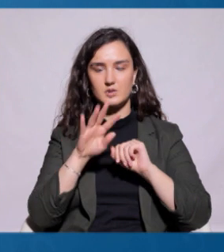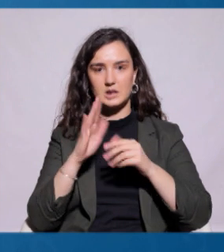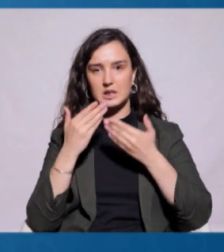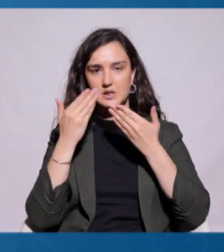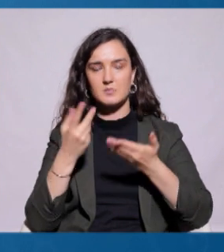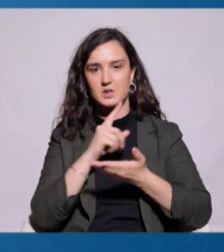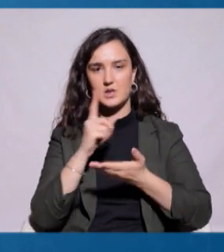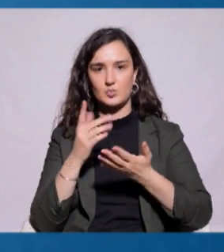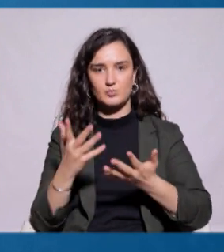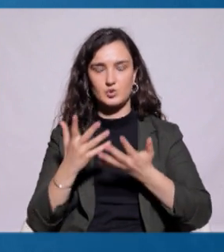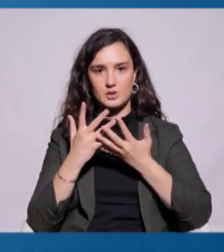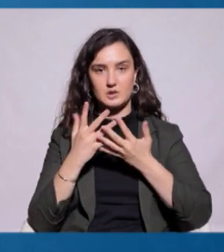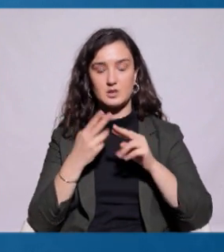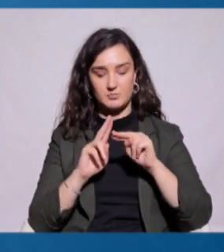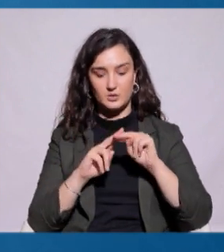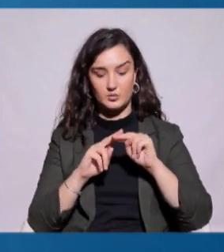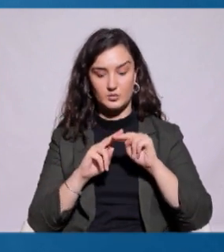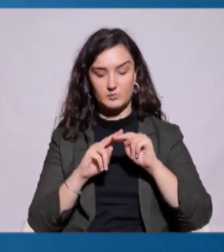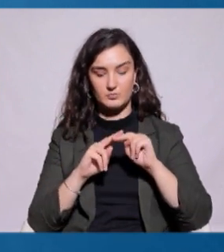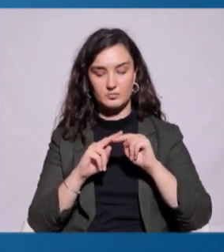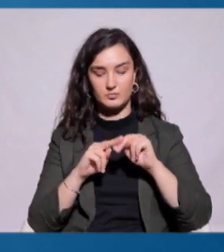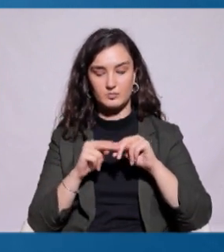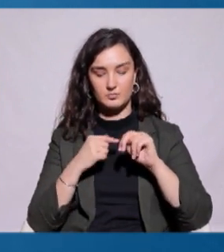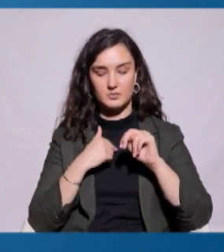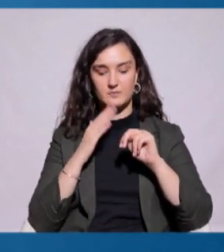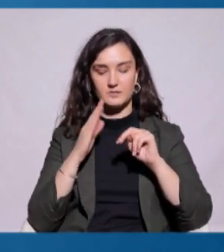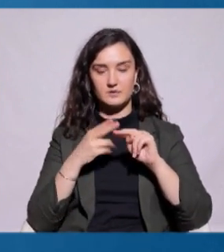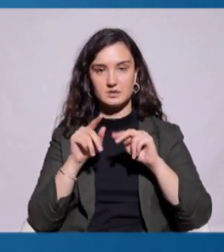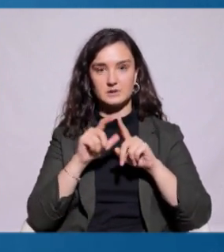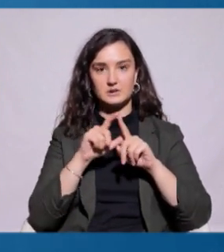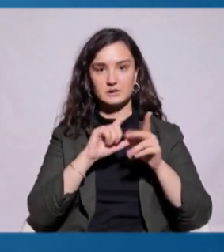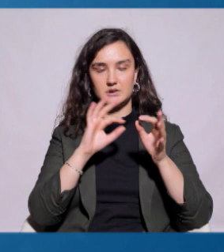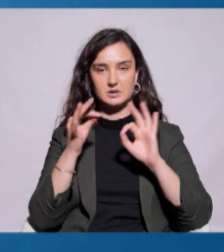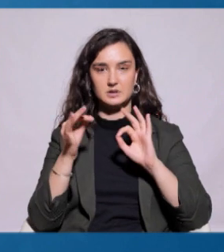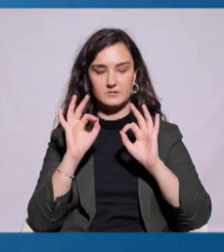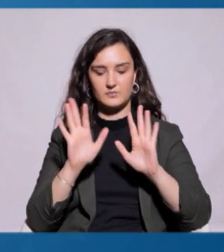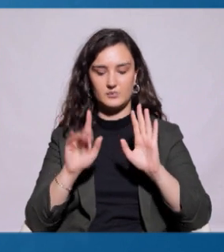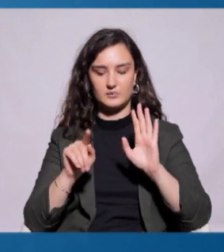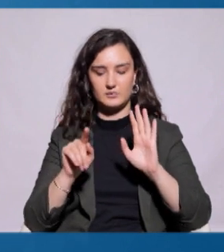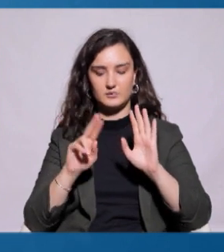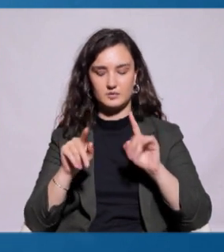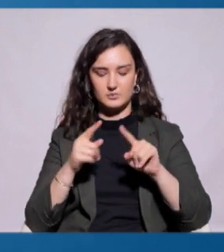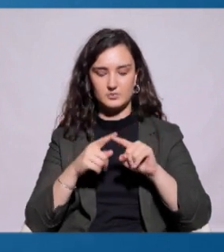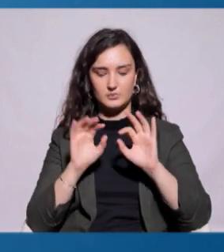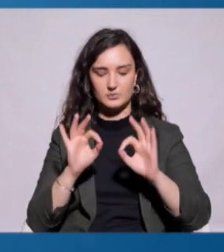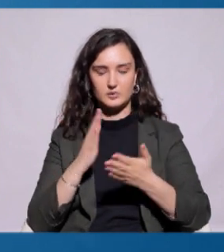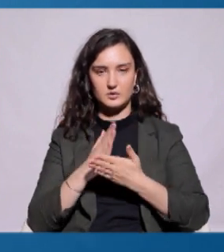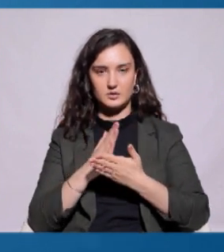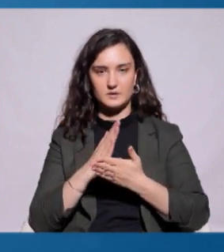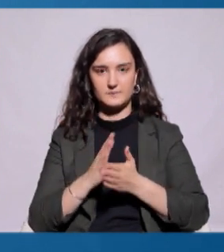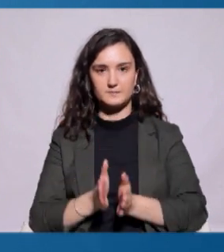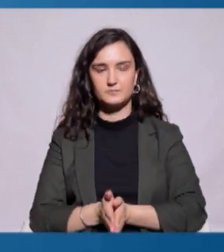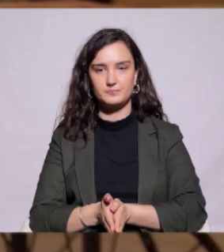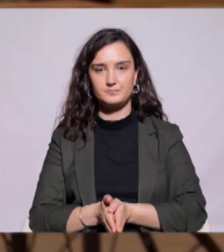ask why it appears. So, I would say this sentence is False. And you are absolutely right, Mr.